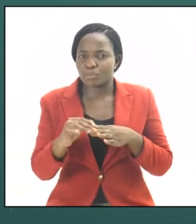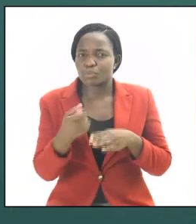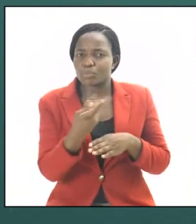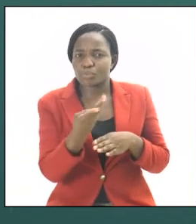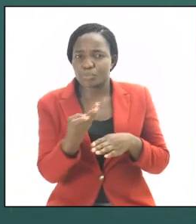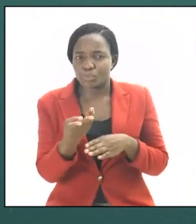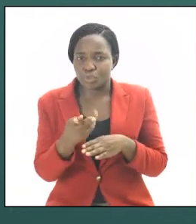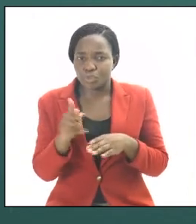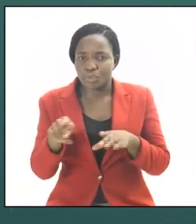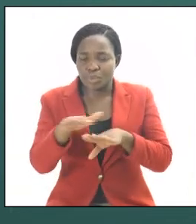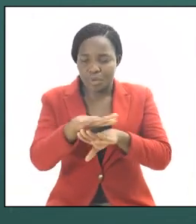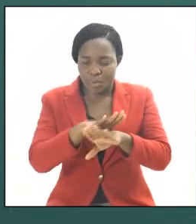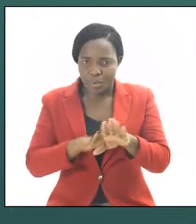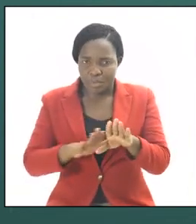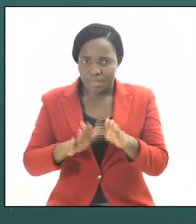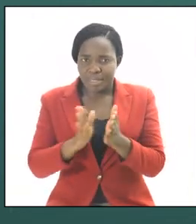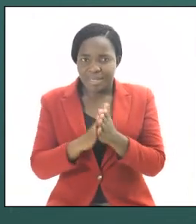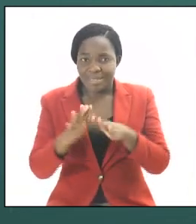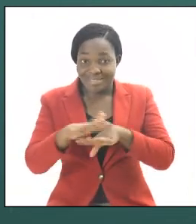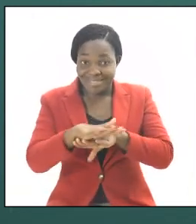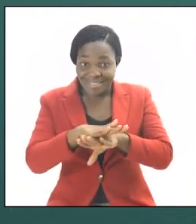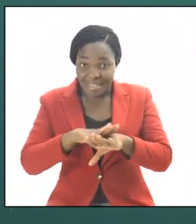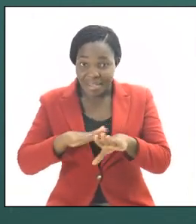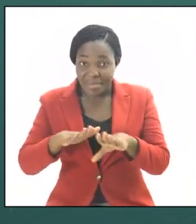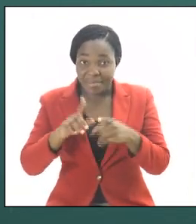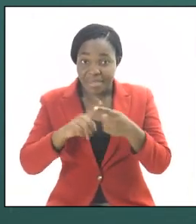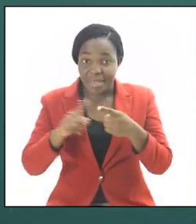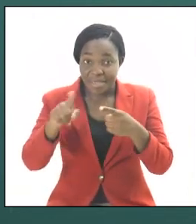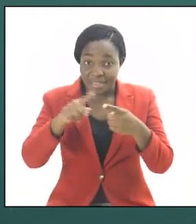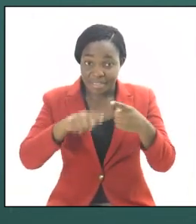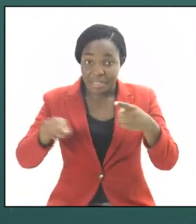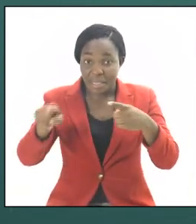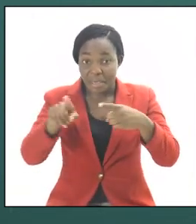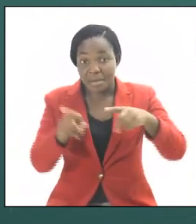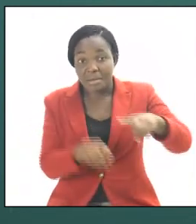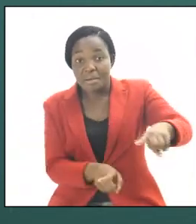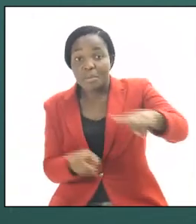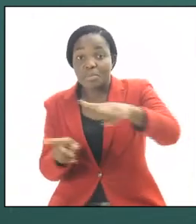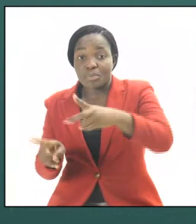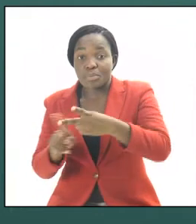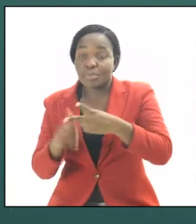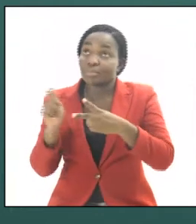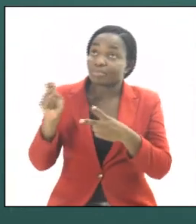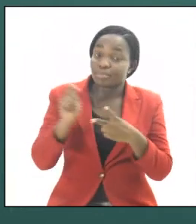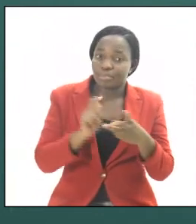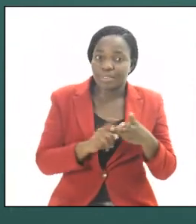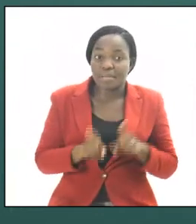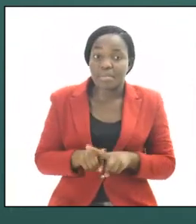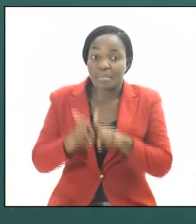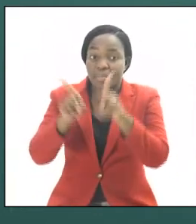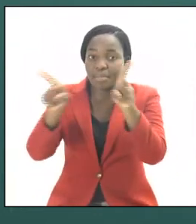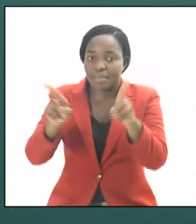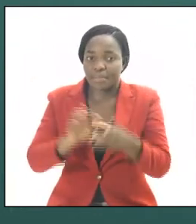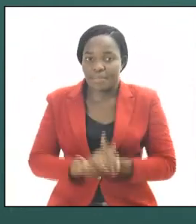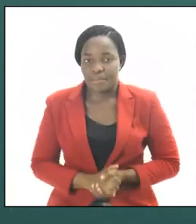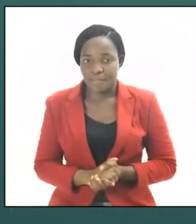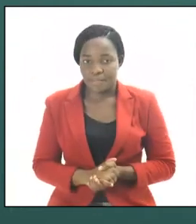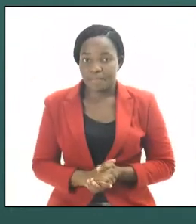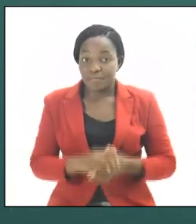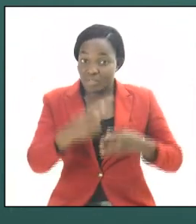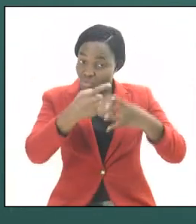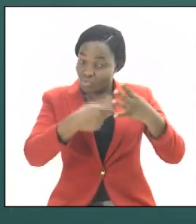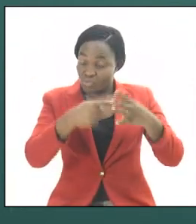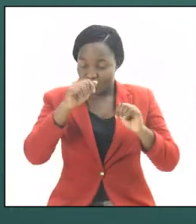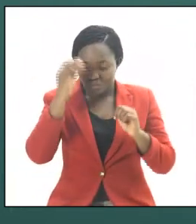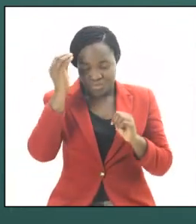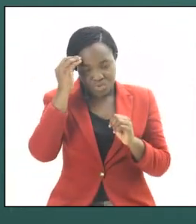perimeter and area of a circle, parallelogram, kite, and trapezium. That's what you'll have to